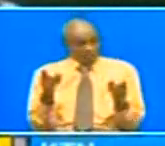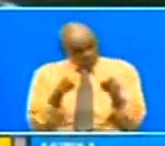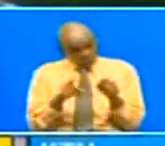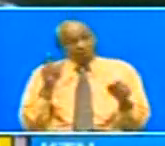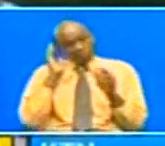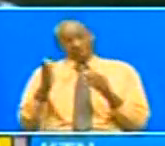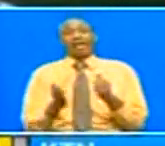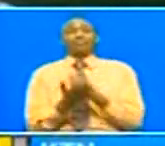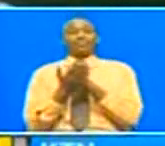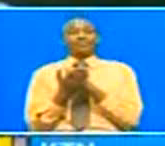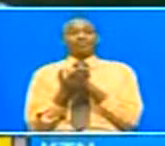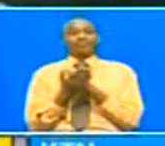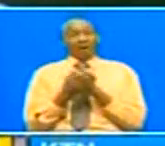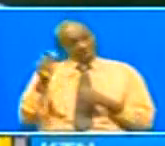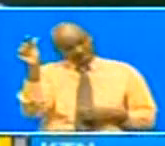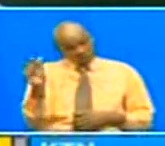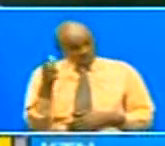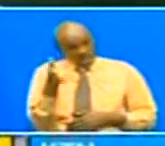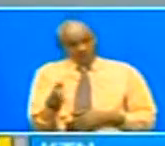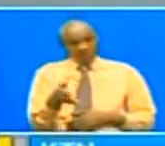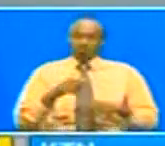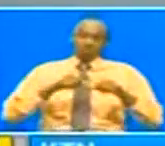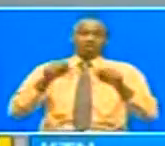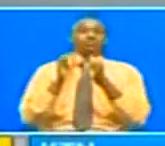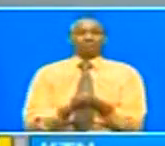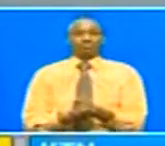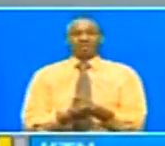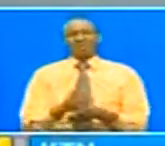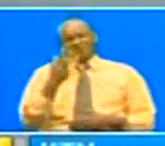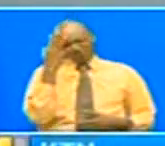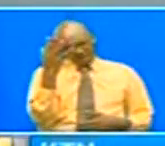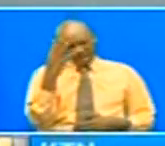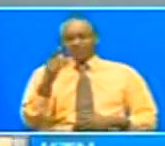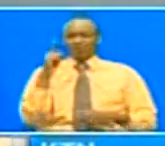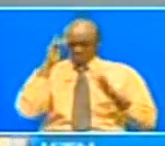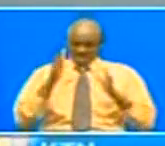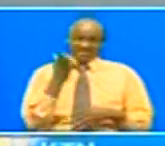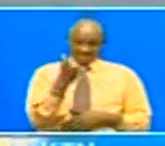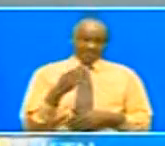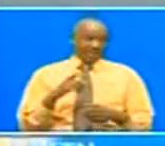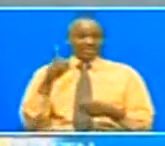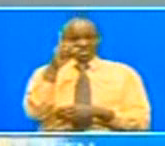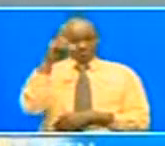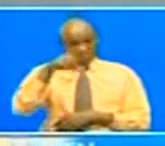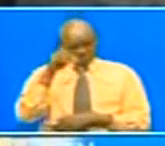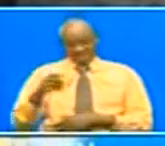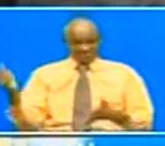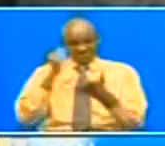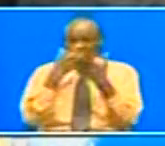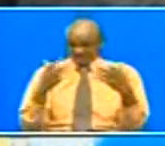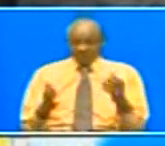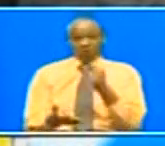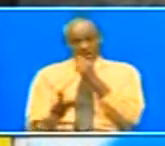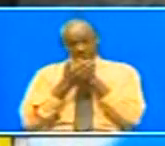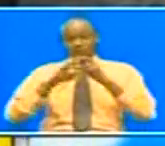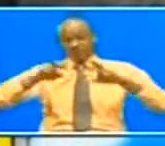assist our region to quiet. Five prosecutors appointed by the Director of Public Prosecutions to assist